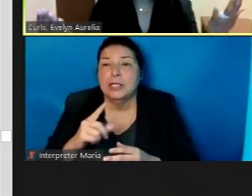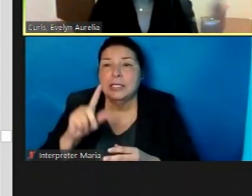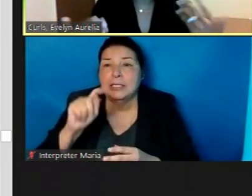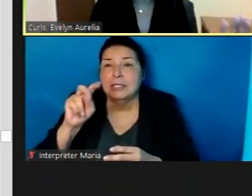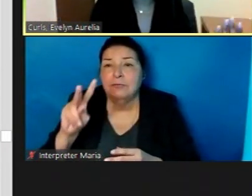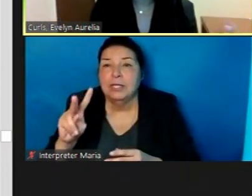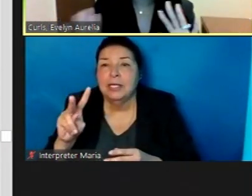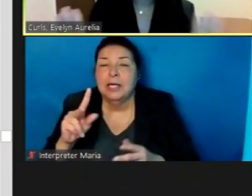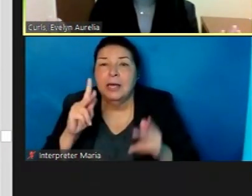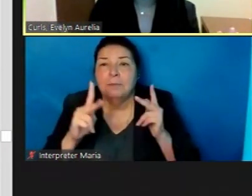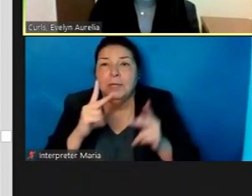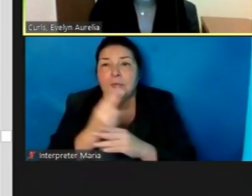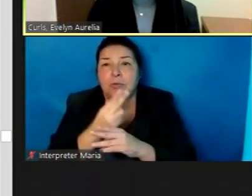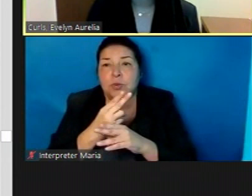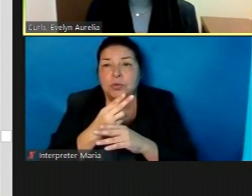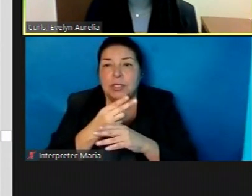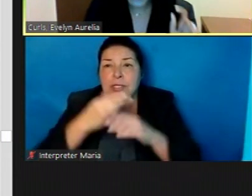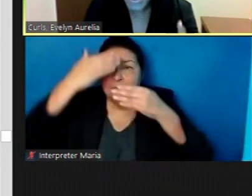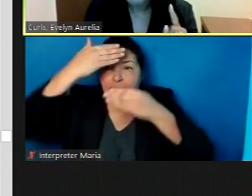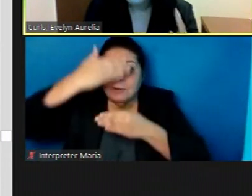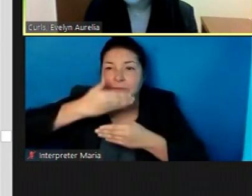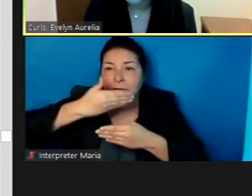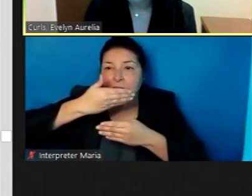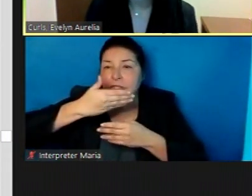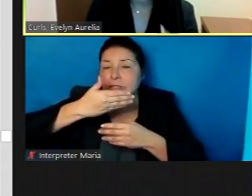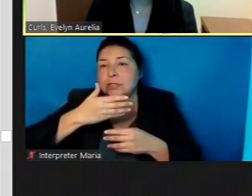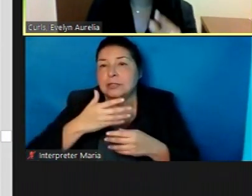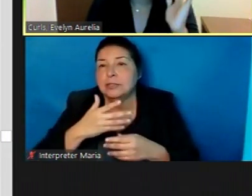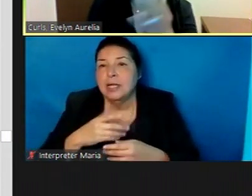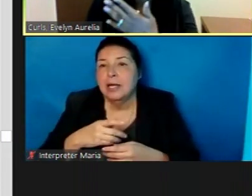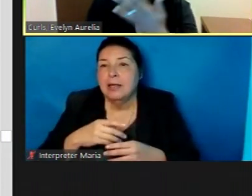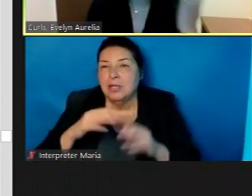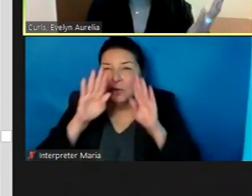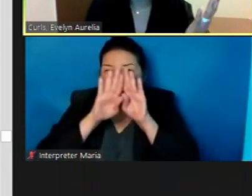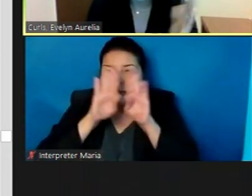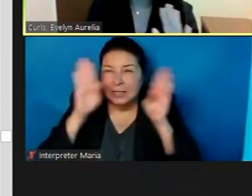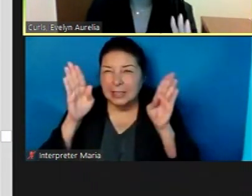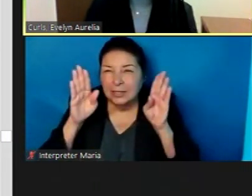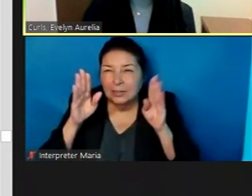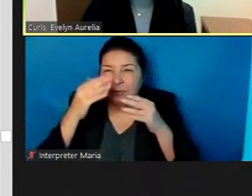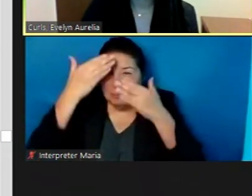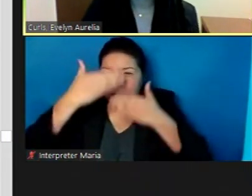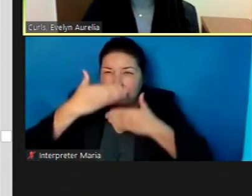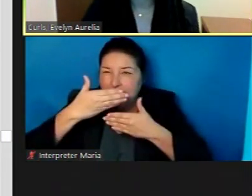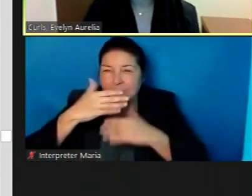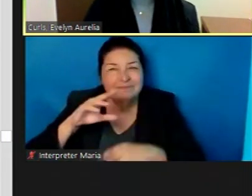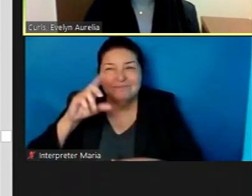mask, talking like that's okay. That doesn't work. So you have to wear a mask. A shield is just not enough.